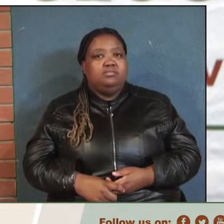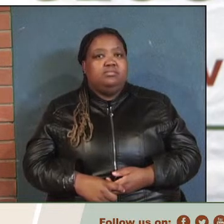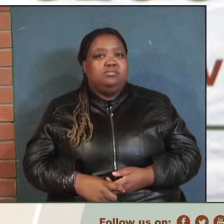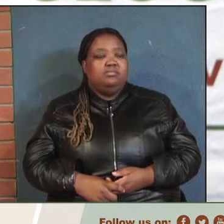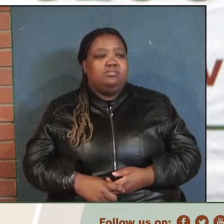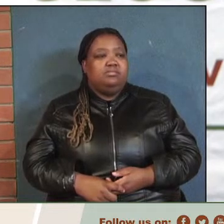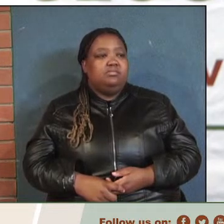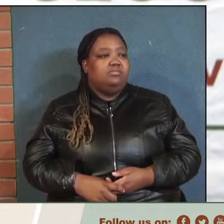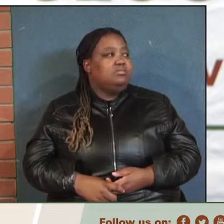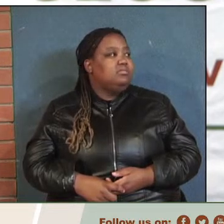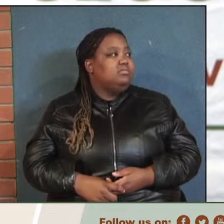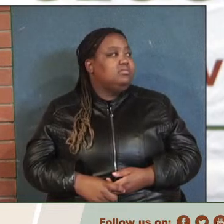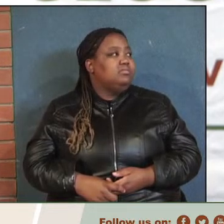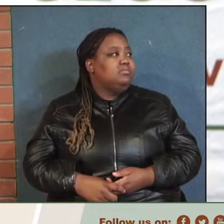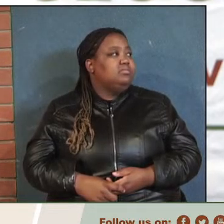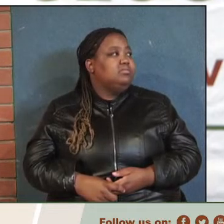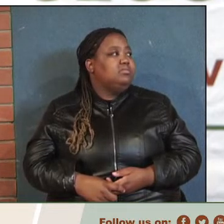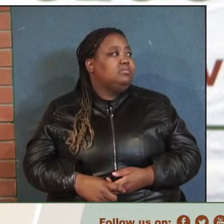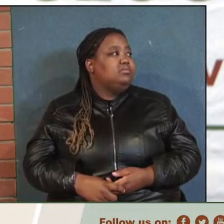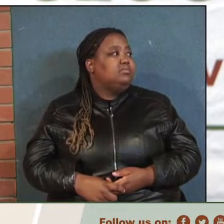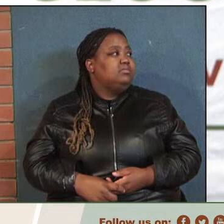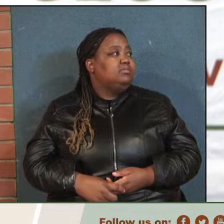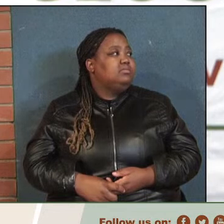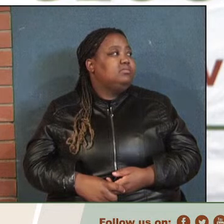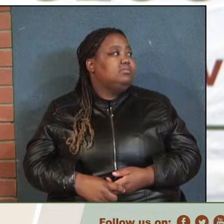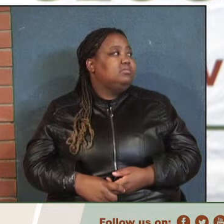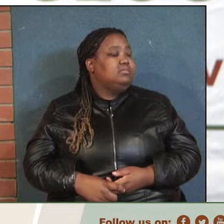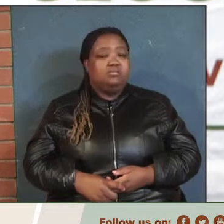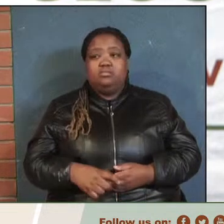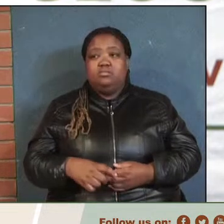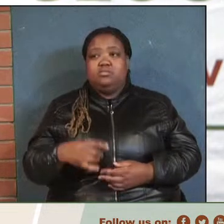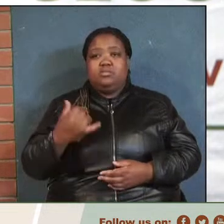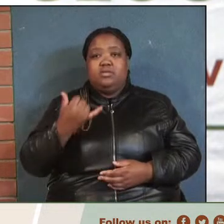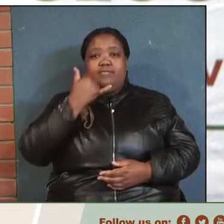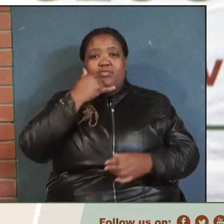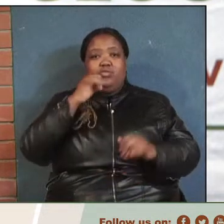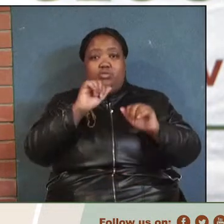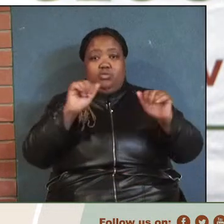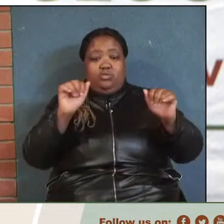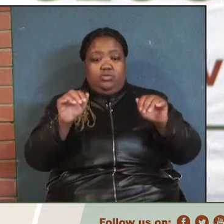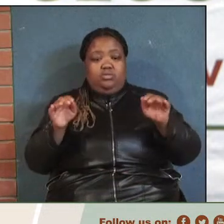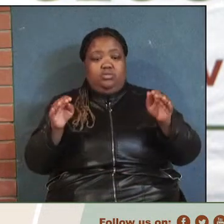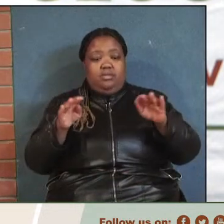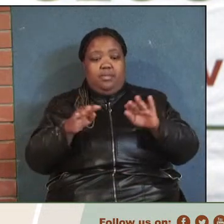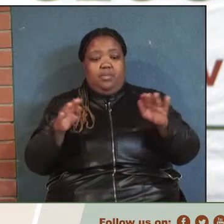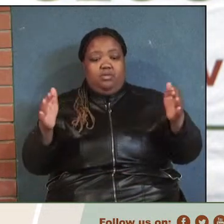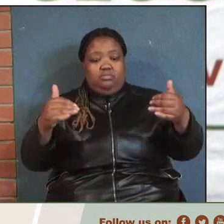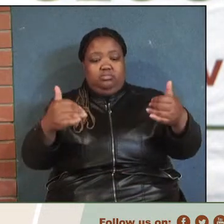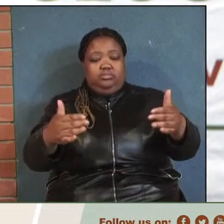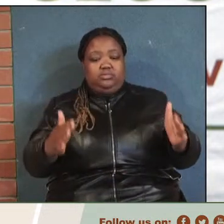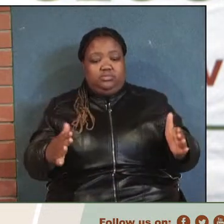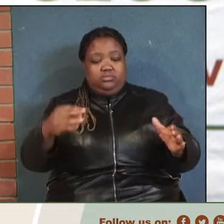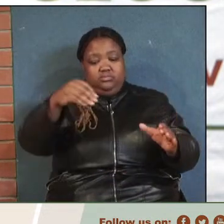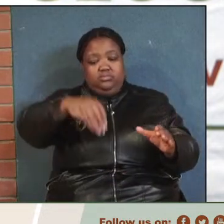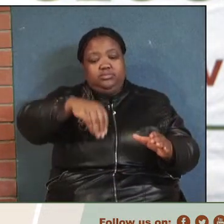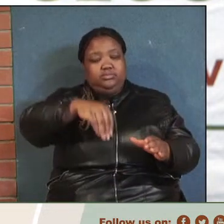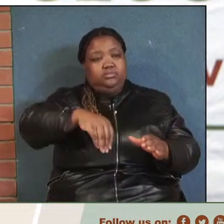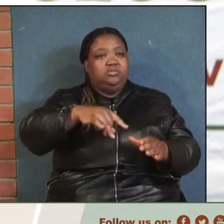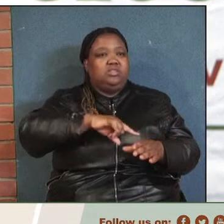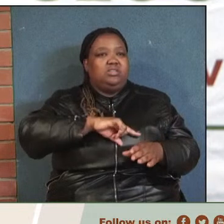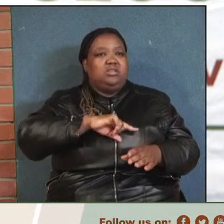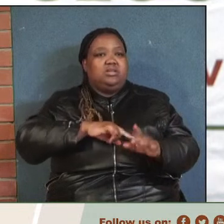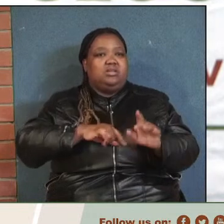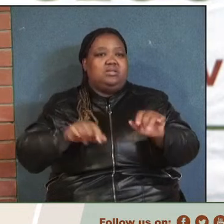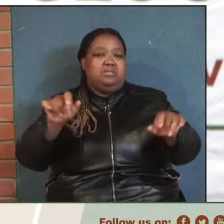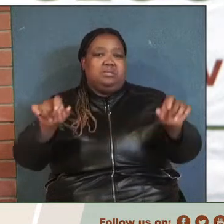Please do put your phones in that box, because there seems to be an issue here with Bluetooth. Someone is playing with the Bluetooth. This